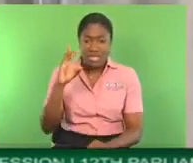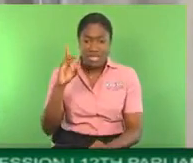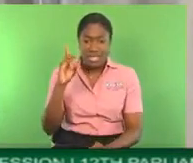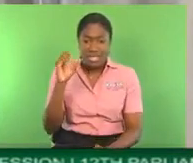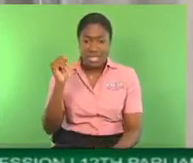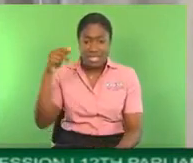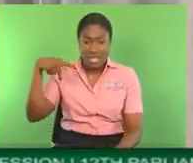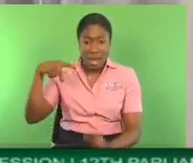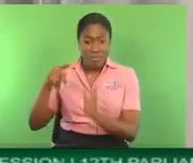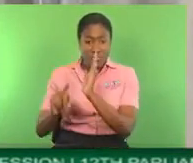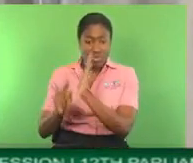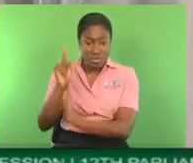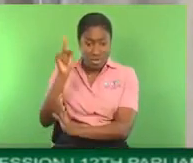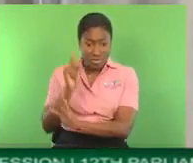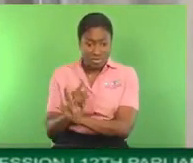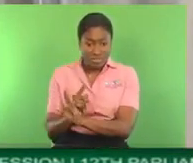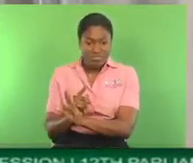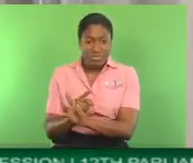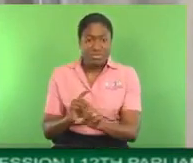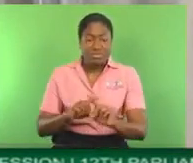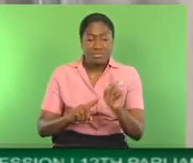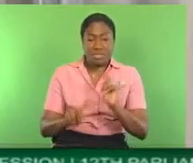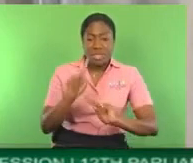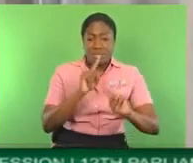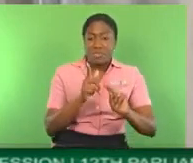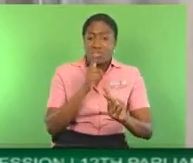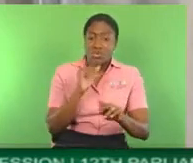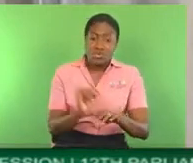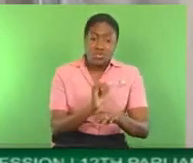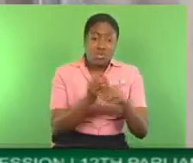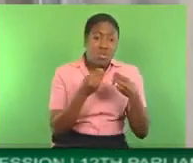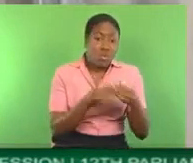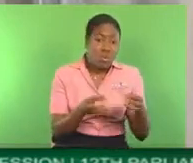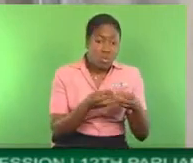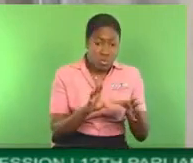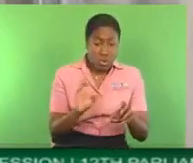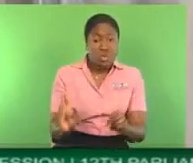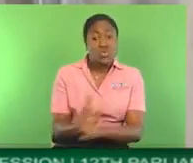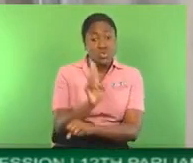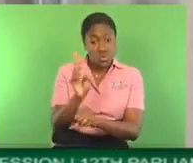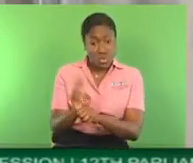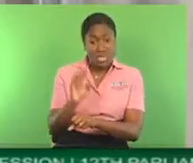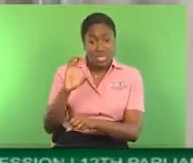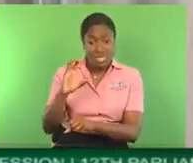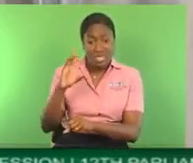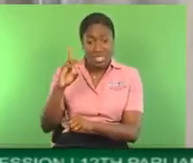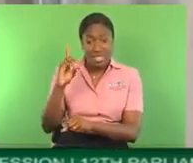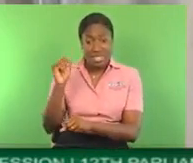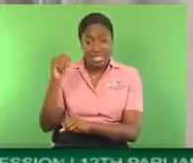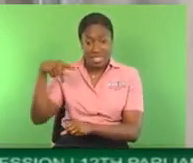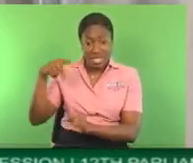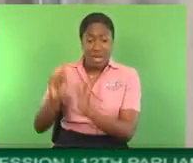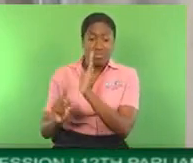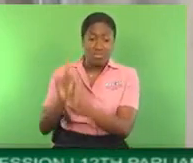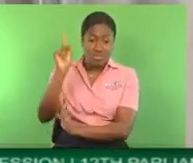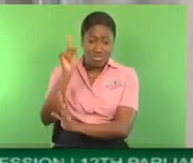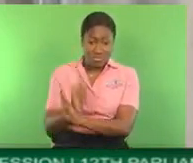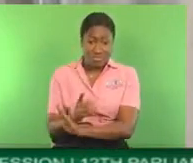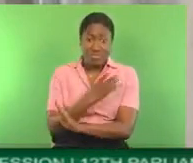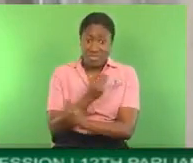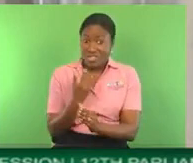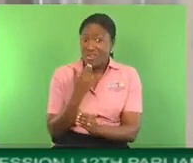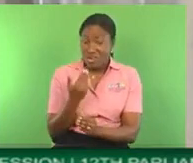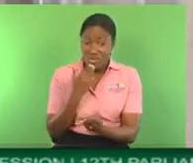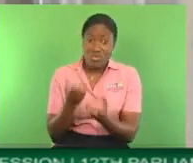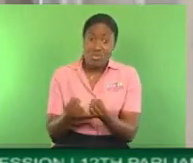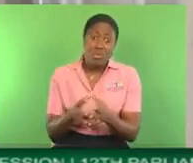A lot of the middle class people who have lost their jobs, they're using it. And you'll be surprised what they're asking for.